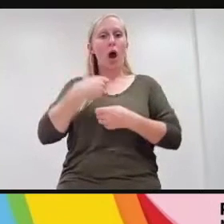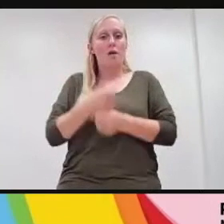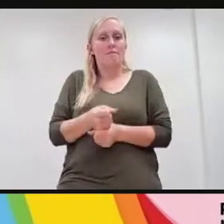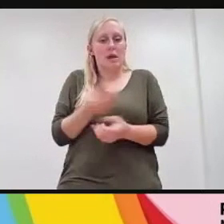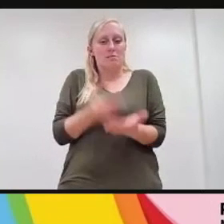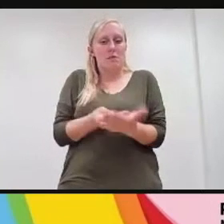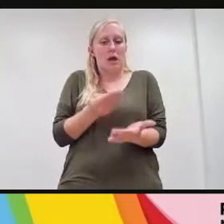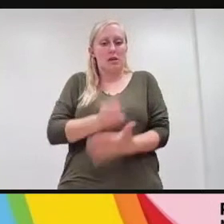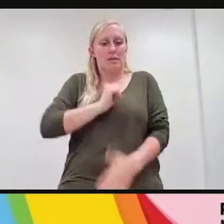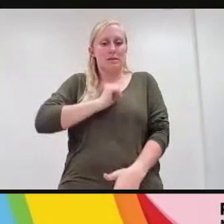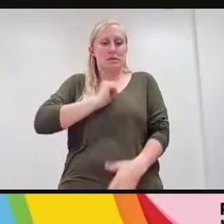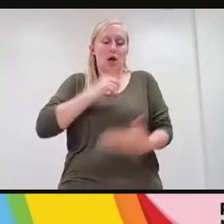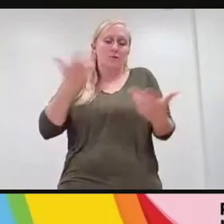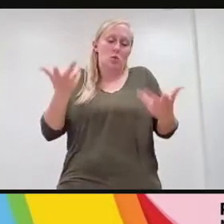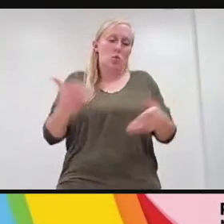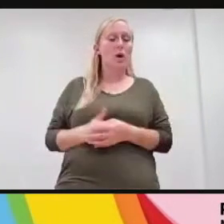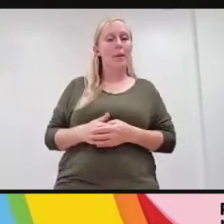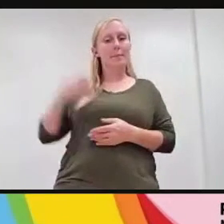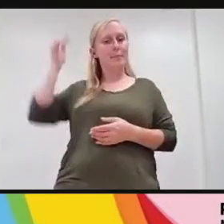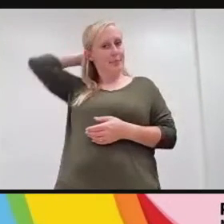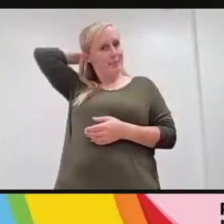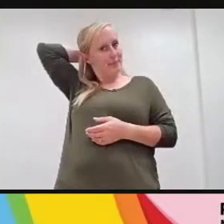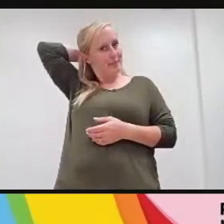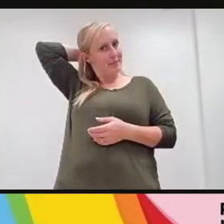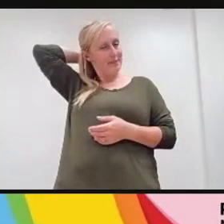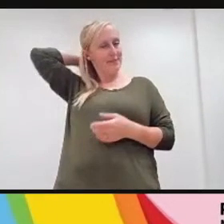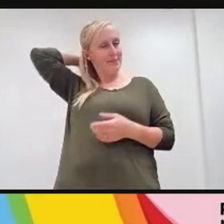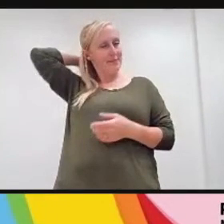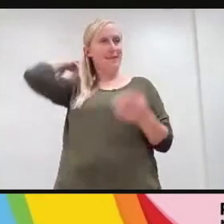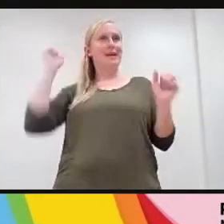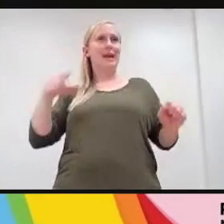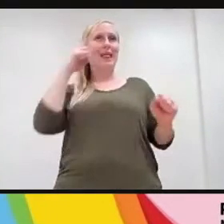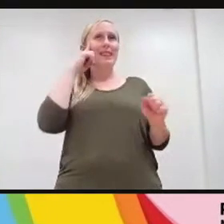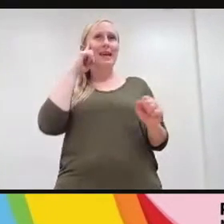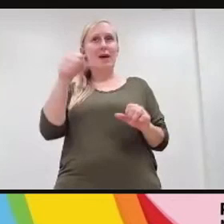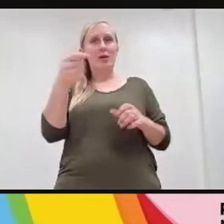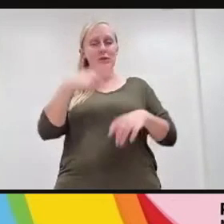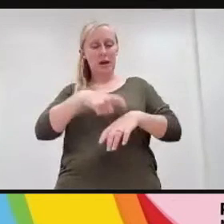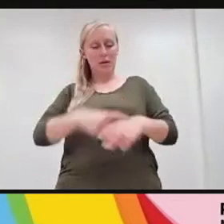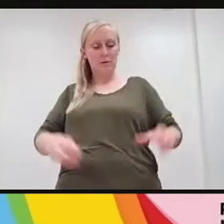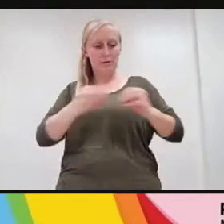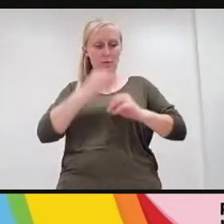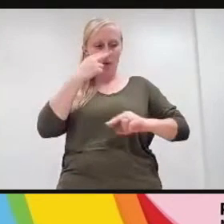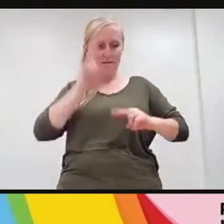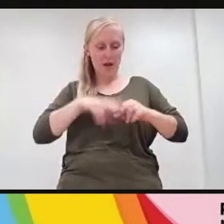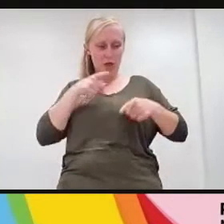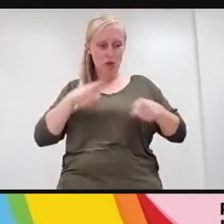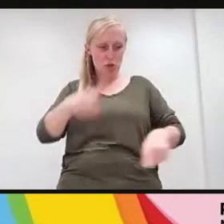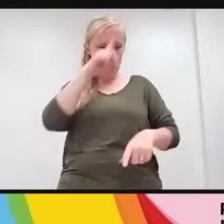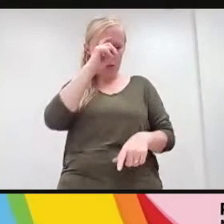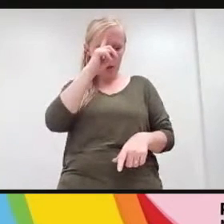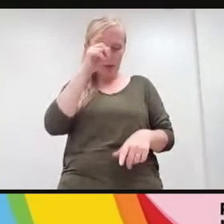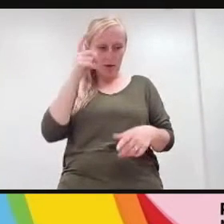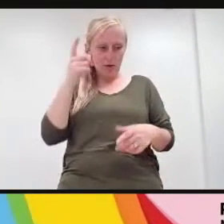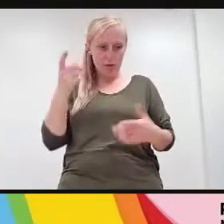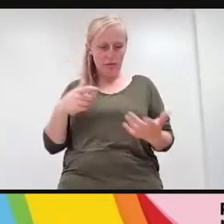So I can think of other times that I had more fun than during the summer